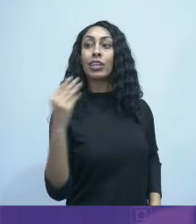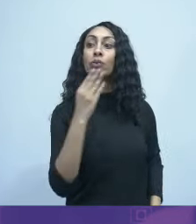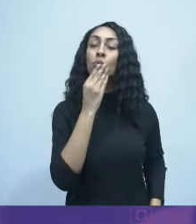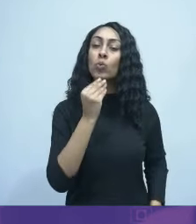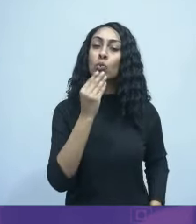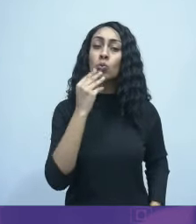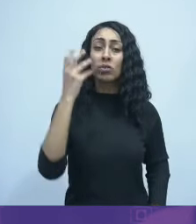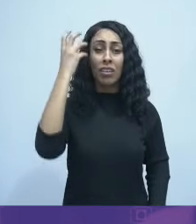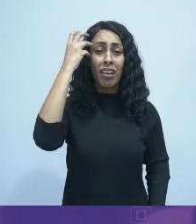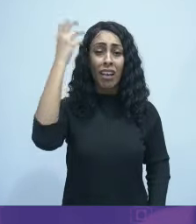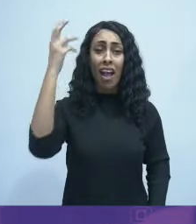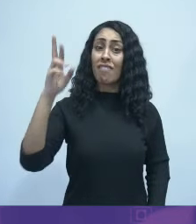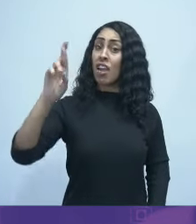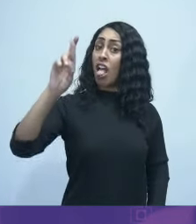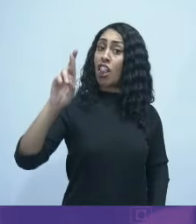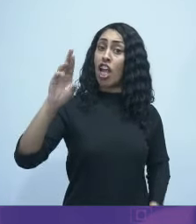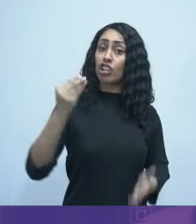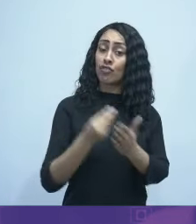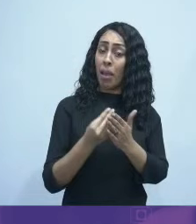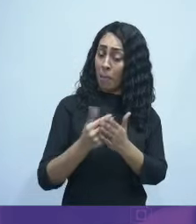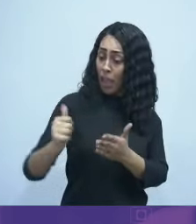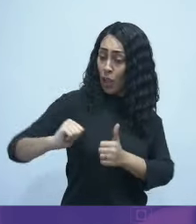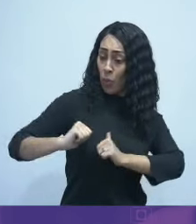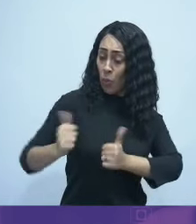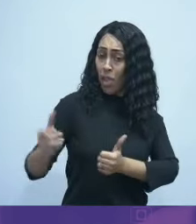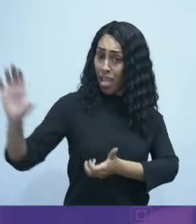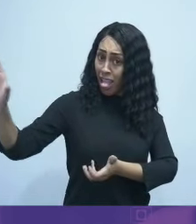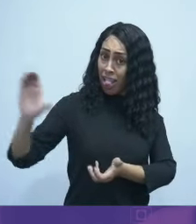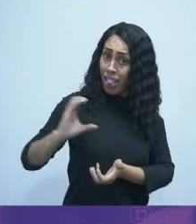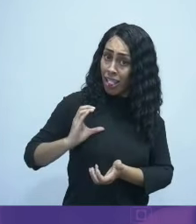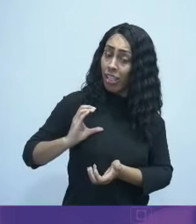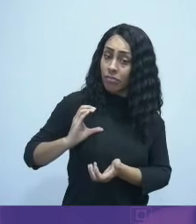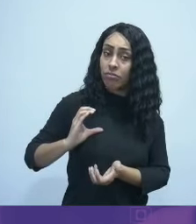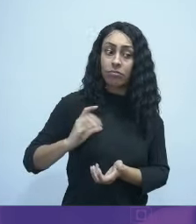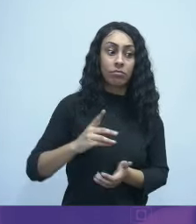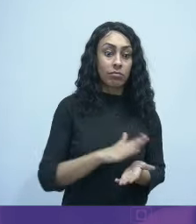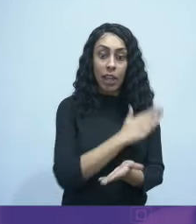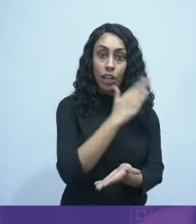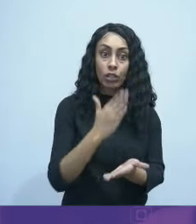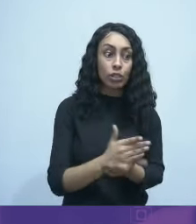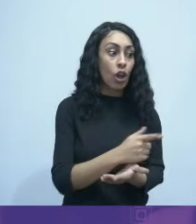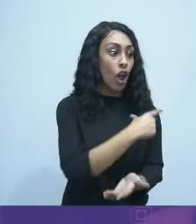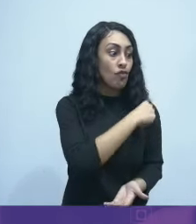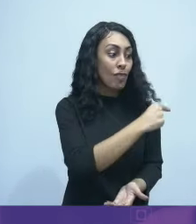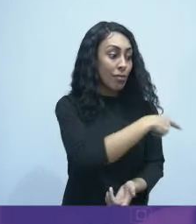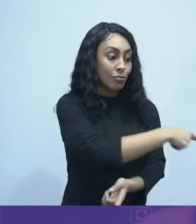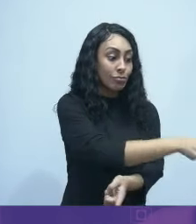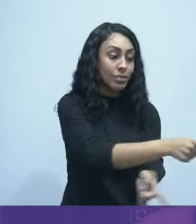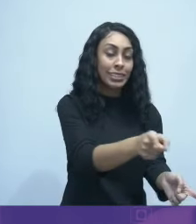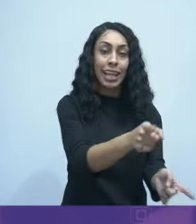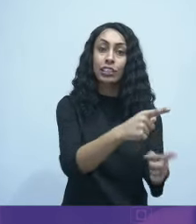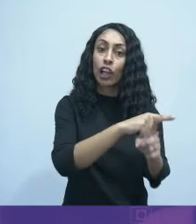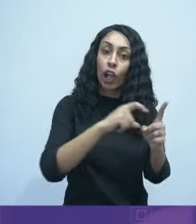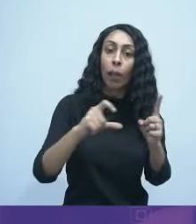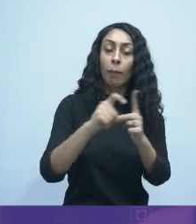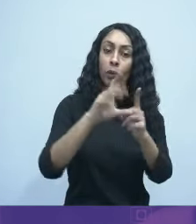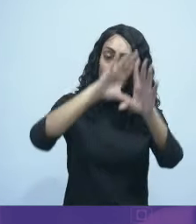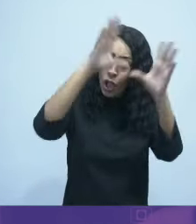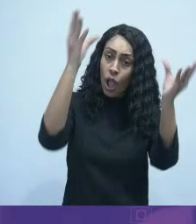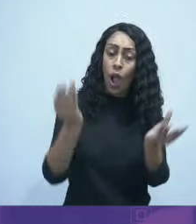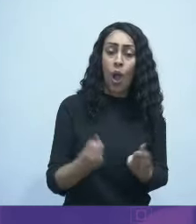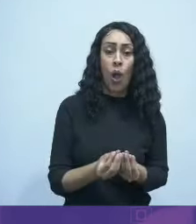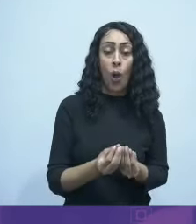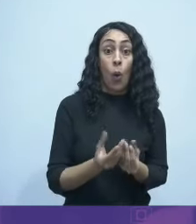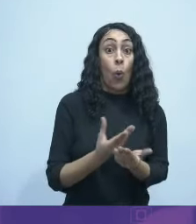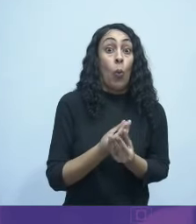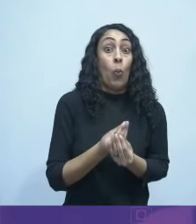use government and lottery money well. We're here to ensure that we represent communities as a whole. If we don't have the data, we